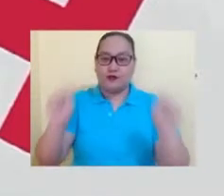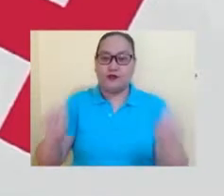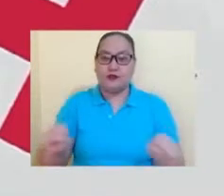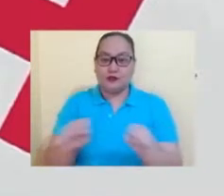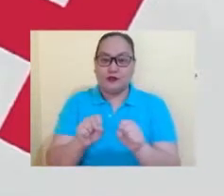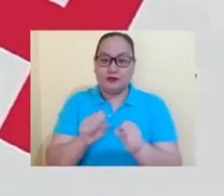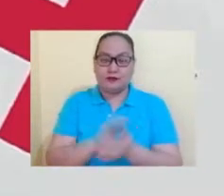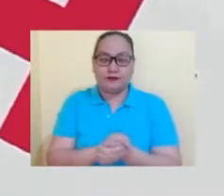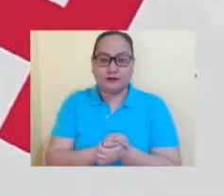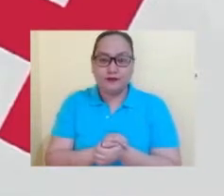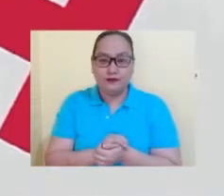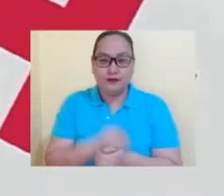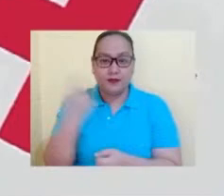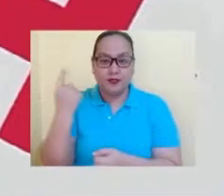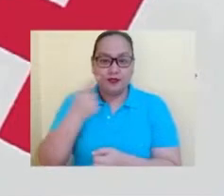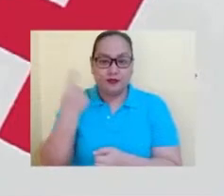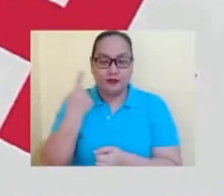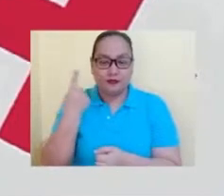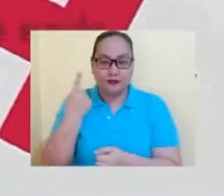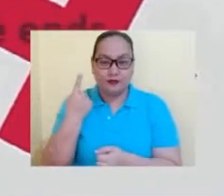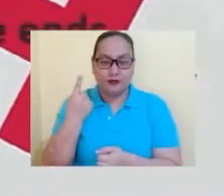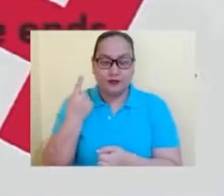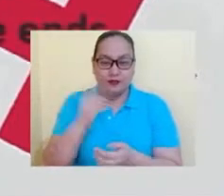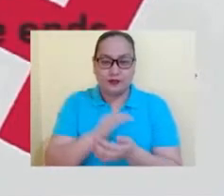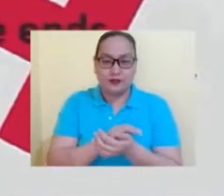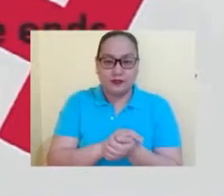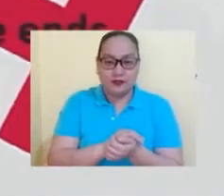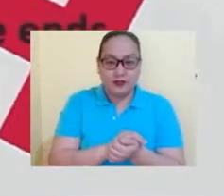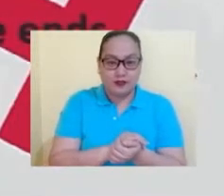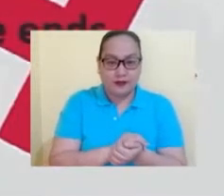infection. Always keep the ends.